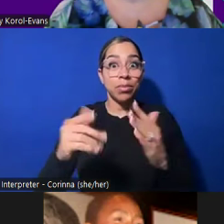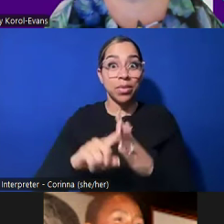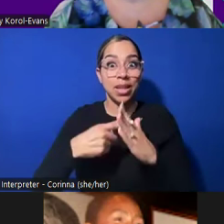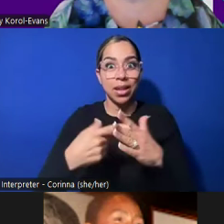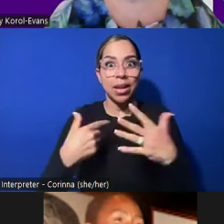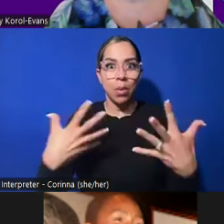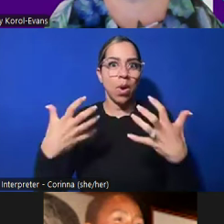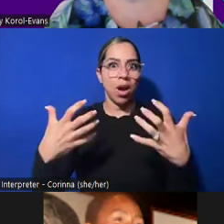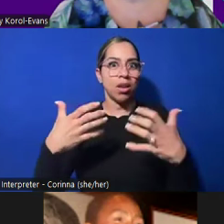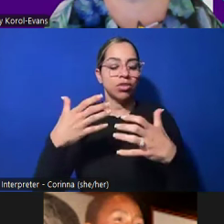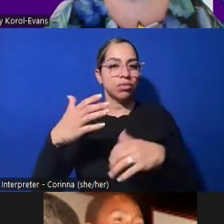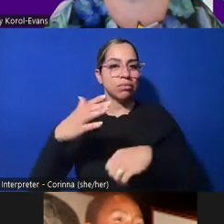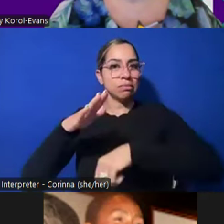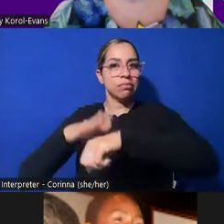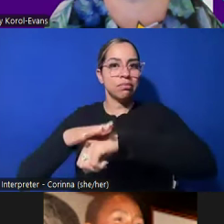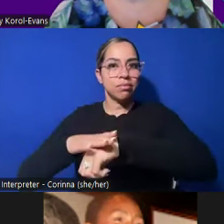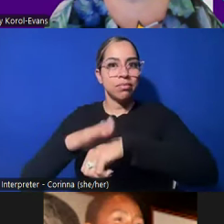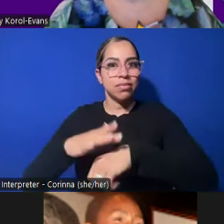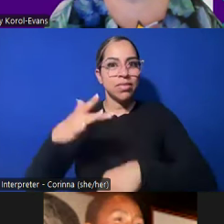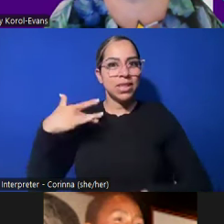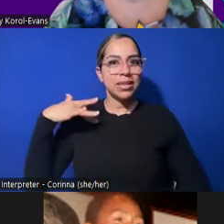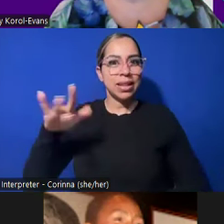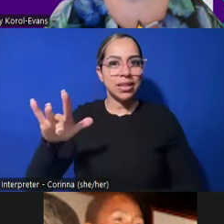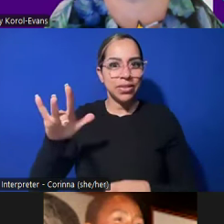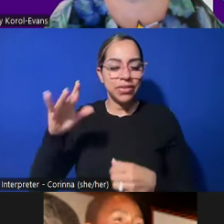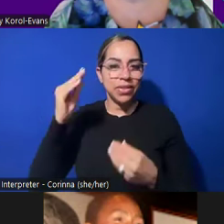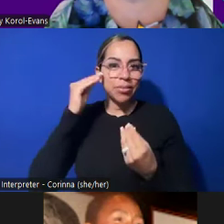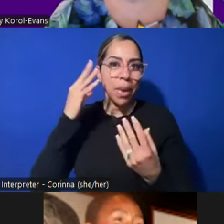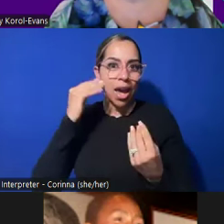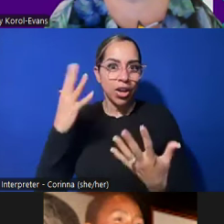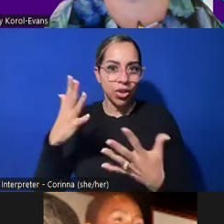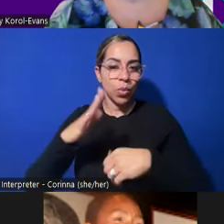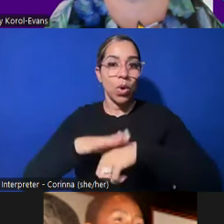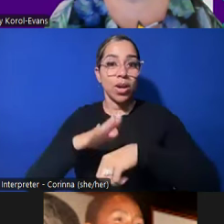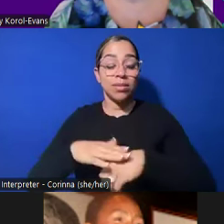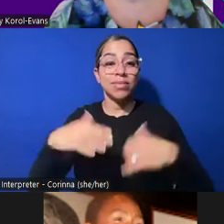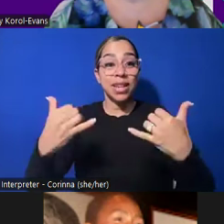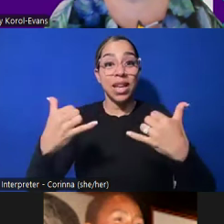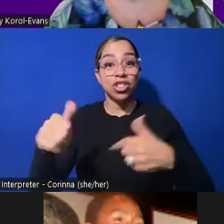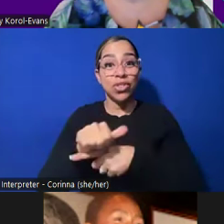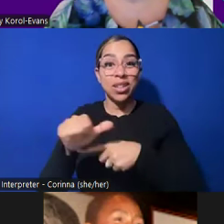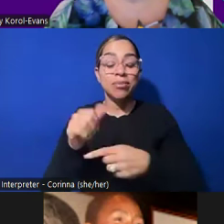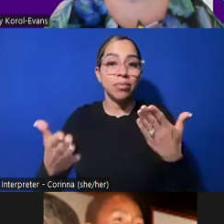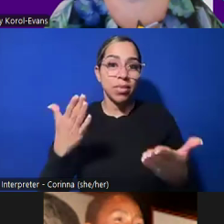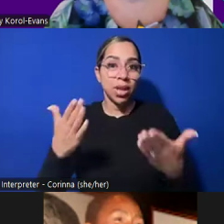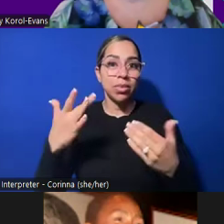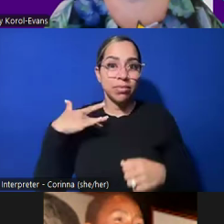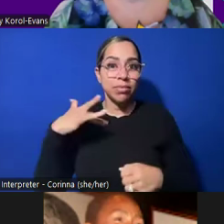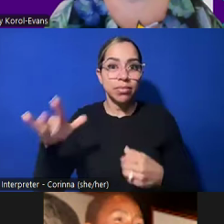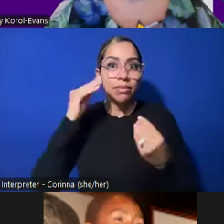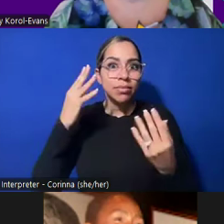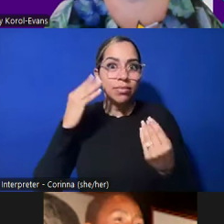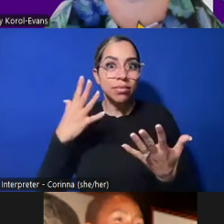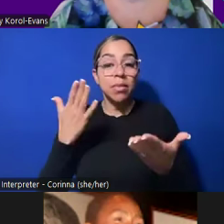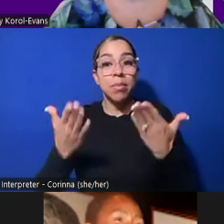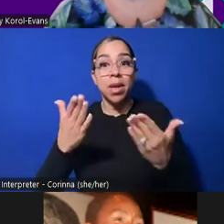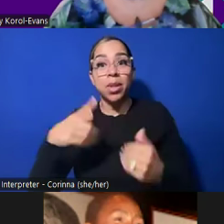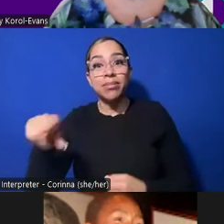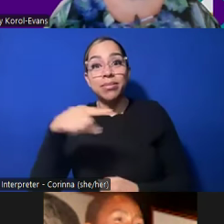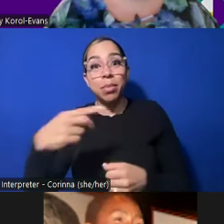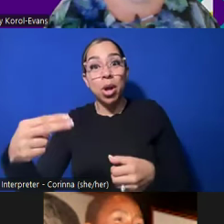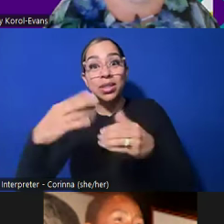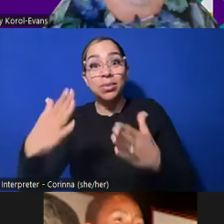training may contain sensitive subject matter that may cause participants to experience strong emotional reactions. We